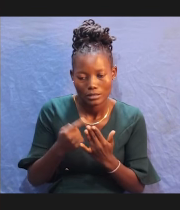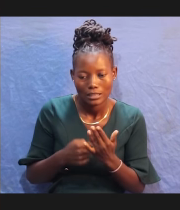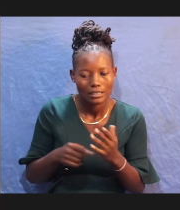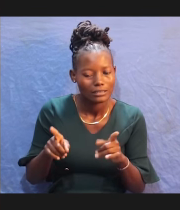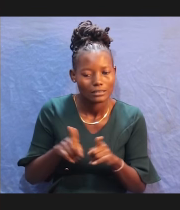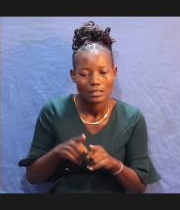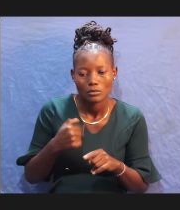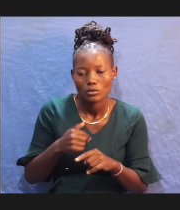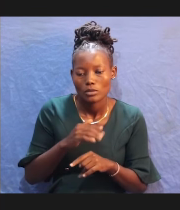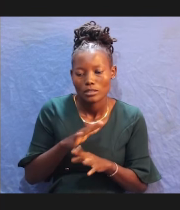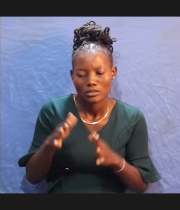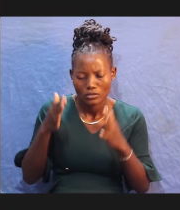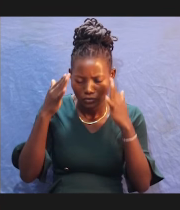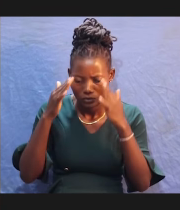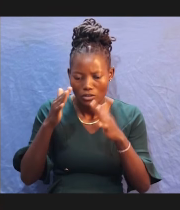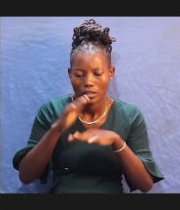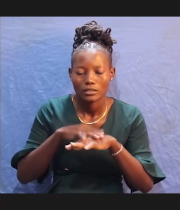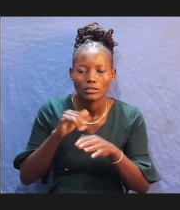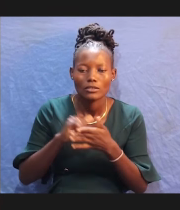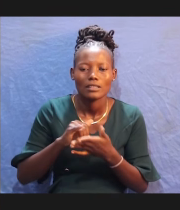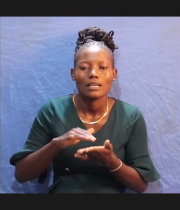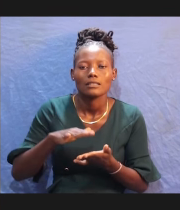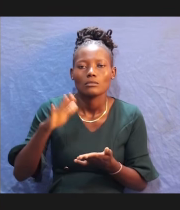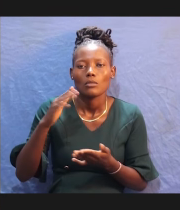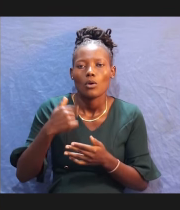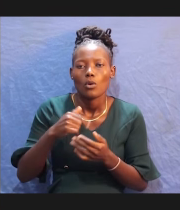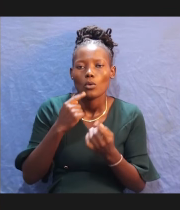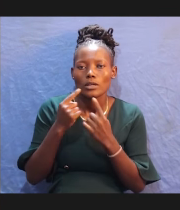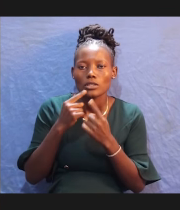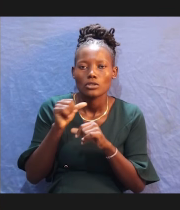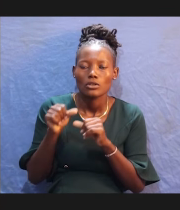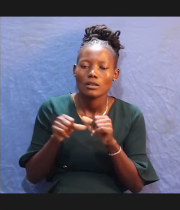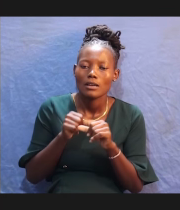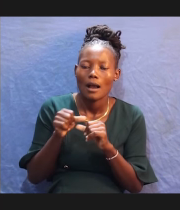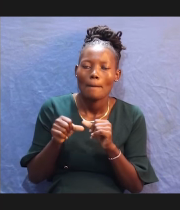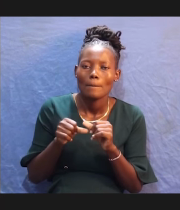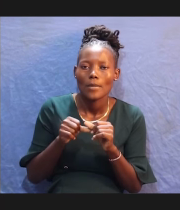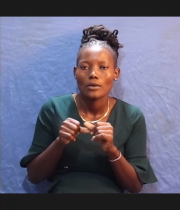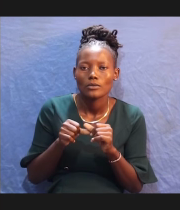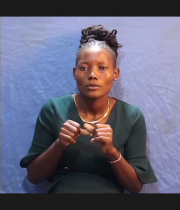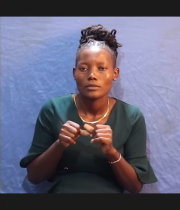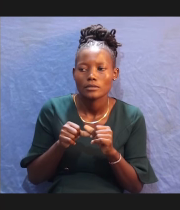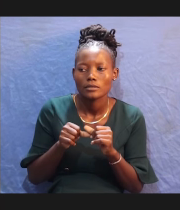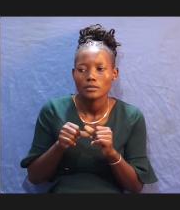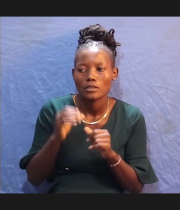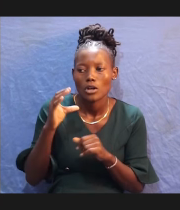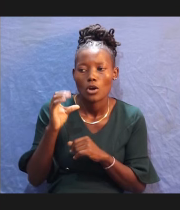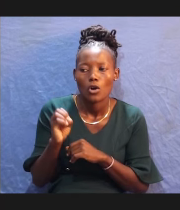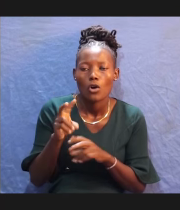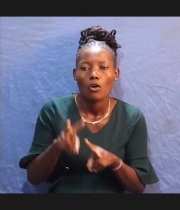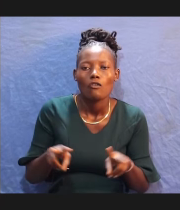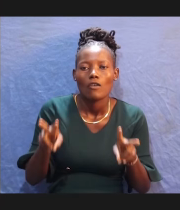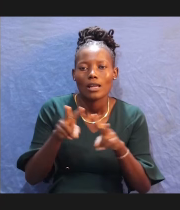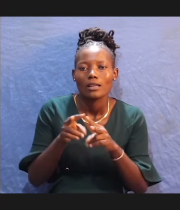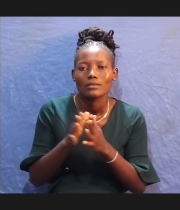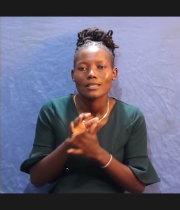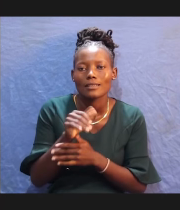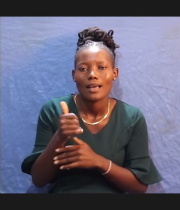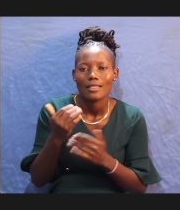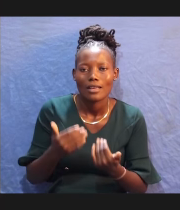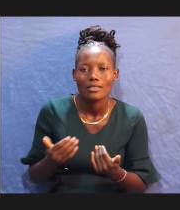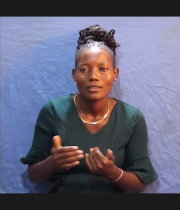much pressure. Oh, we lost today. We talk about, did we keep these 3 core values among each other?